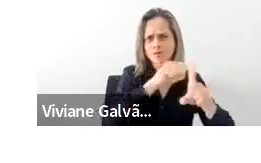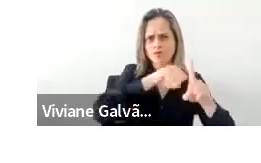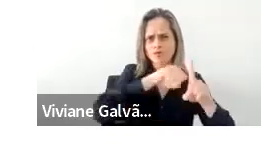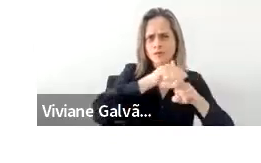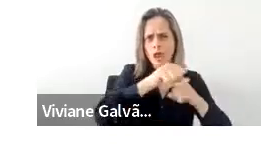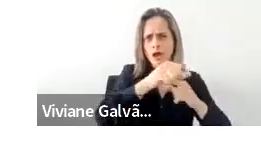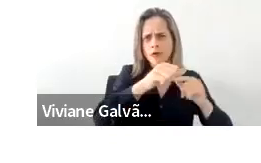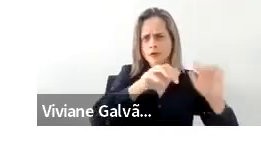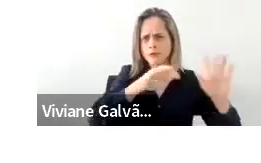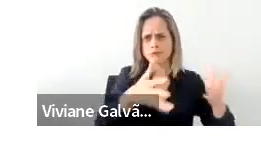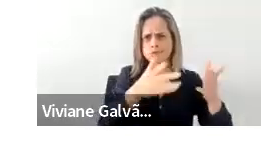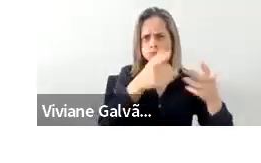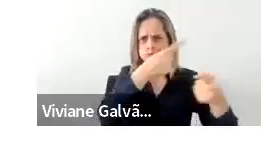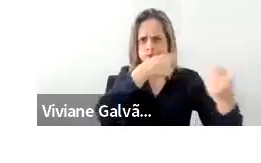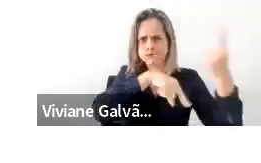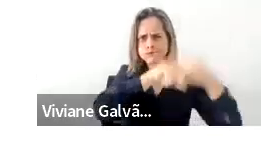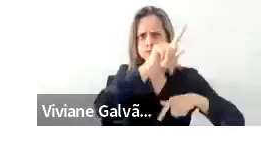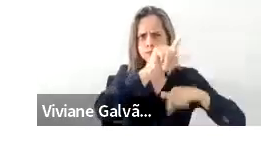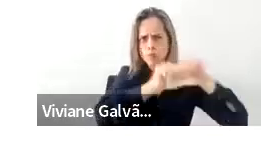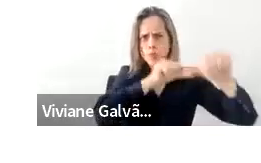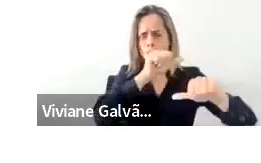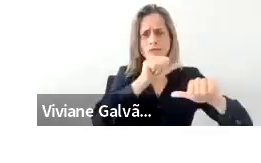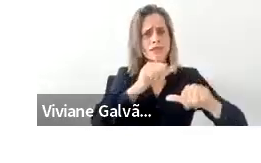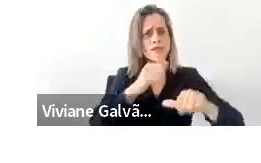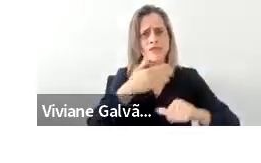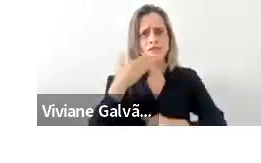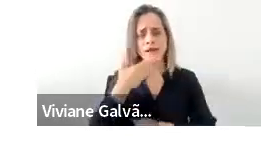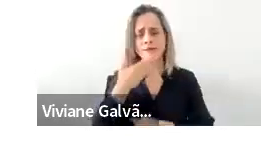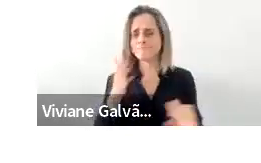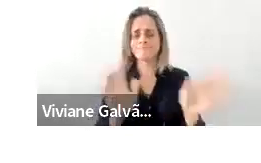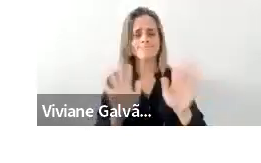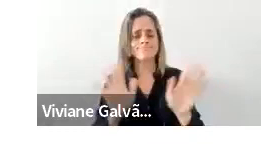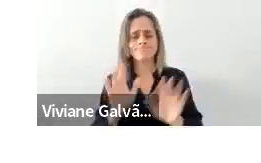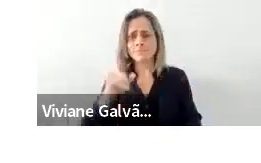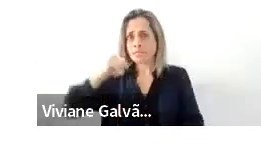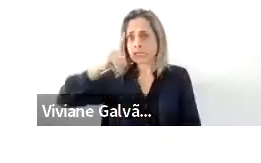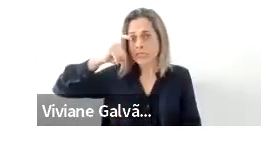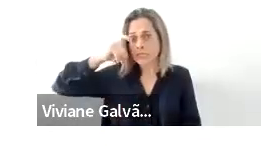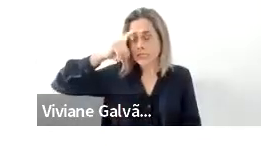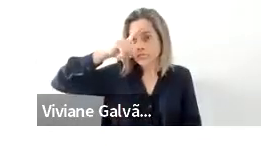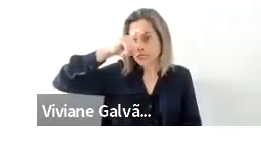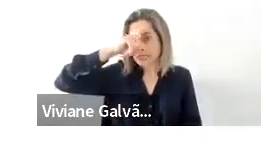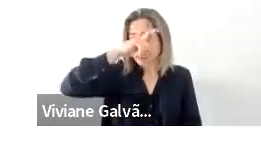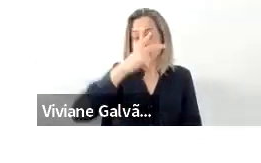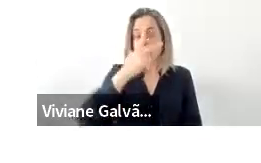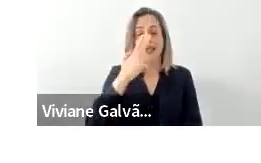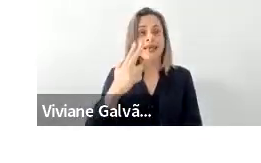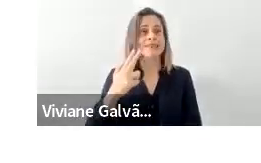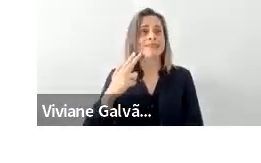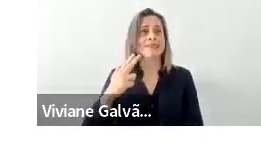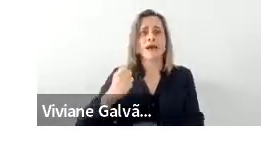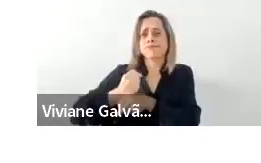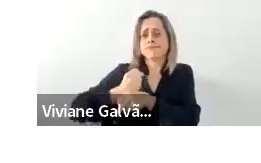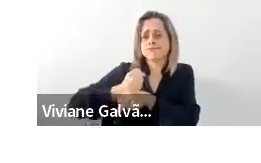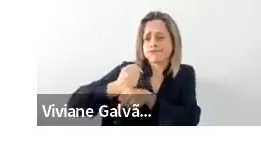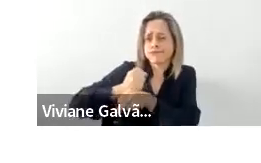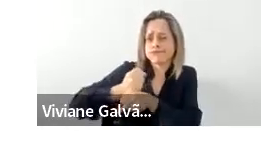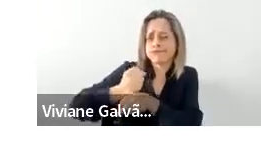And it's torturing me again after many years of looking at these problems.